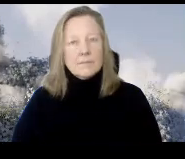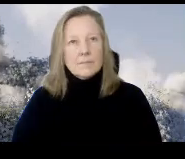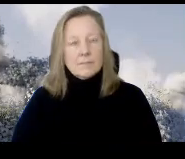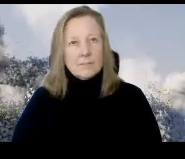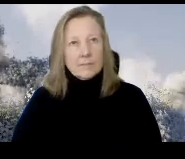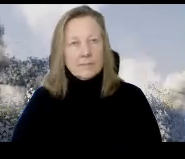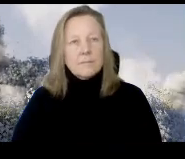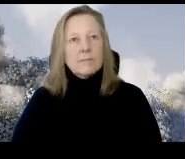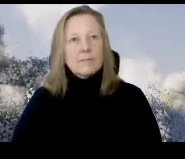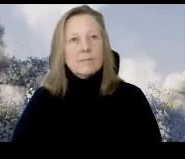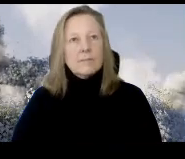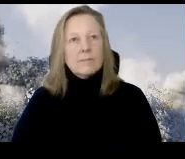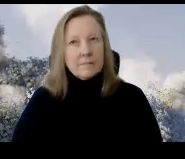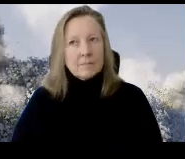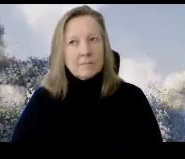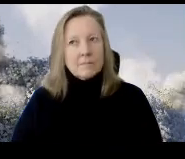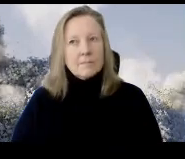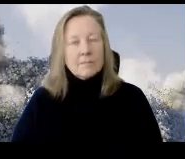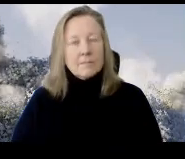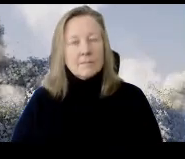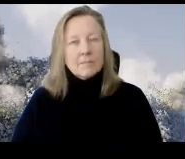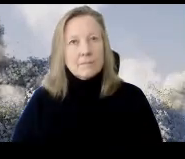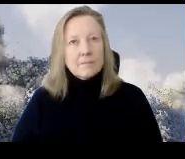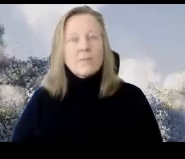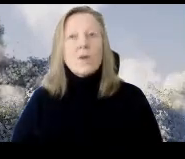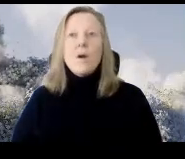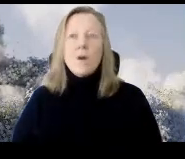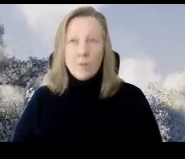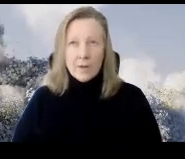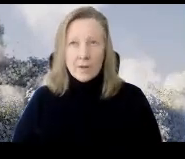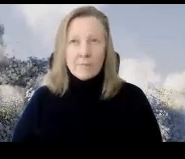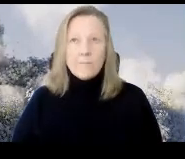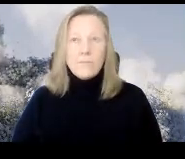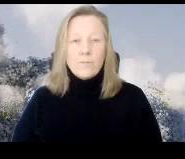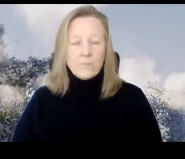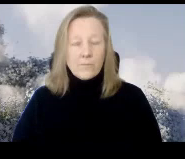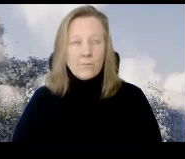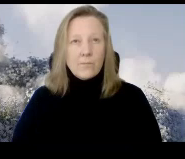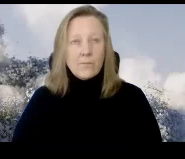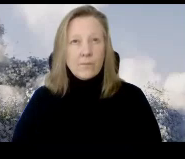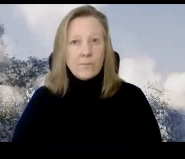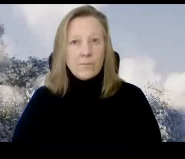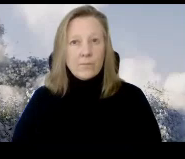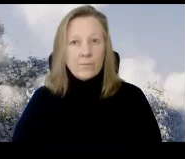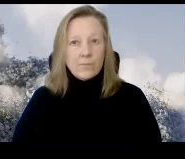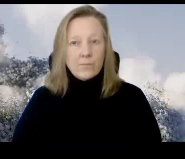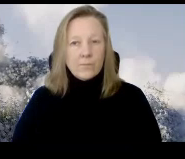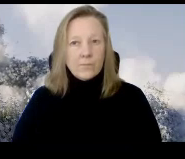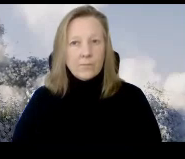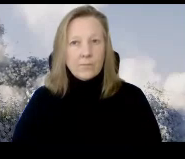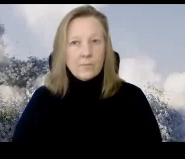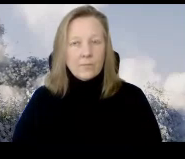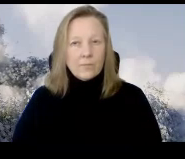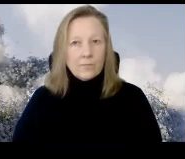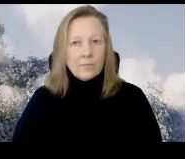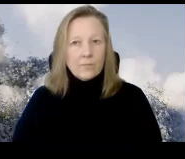stuck at 6. So that's why I'm choosing CELBAN now. So Okay. you are going to give